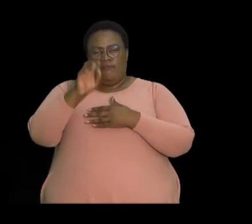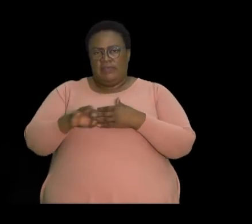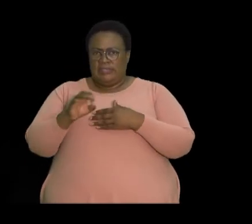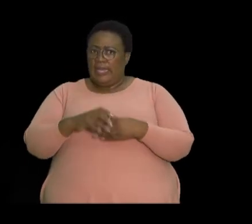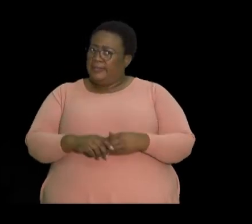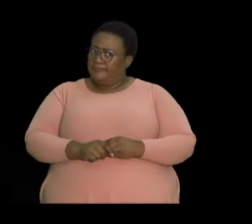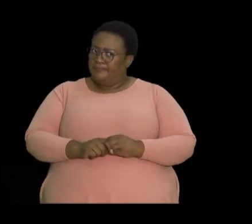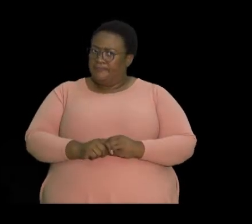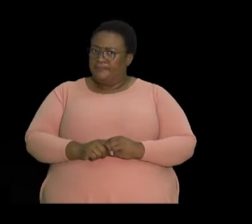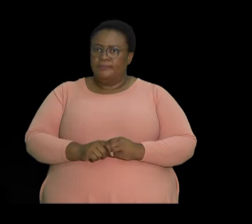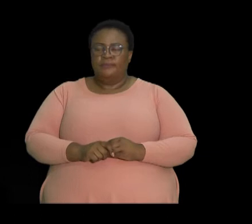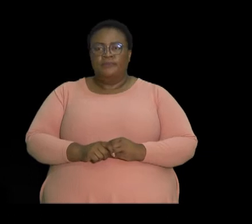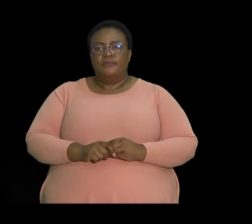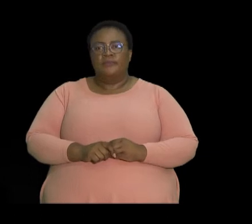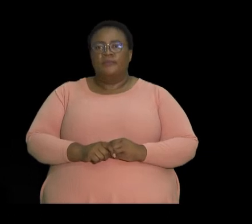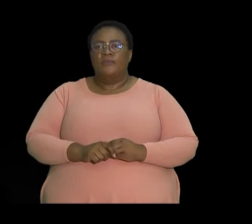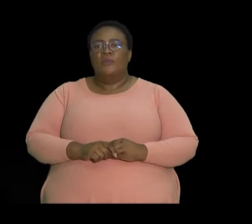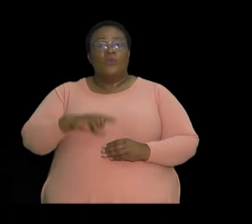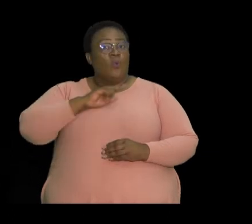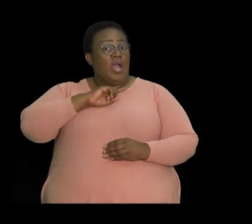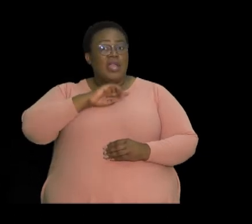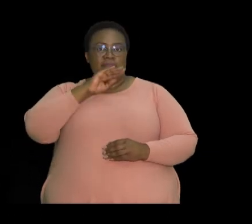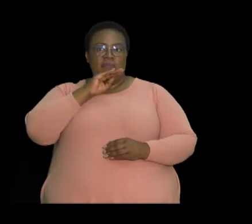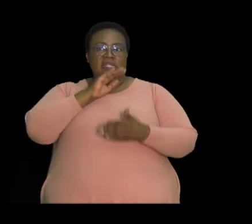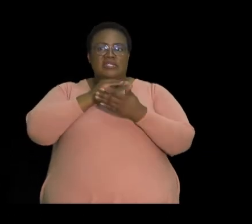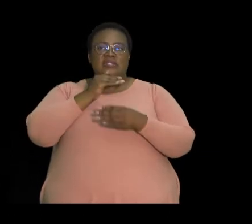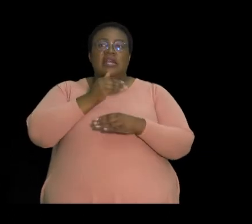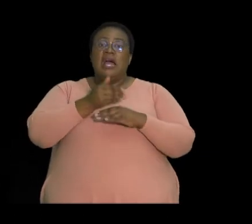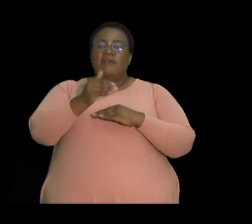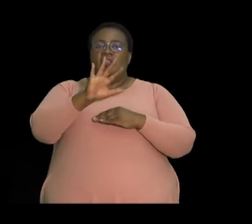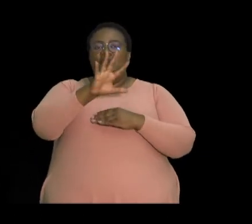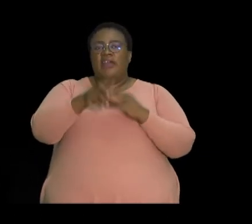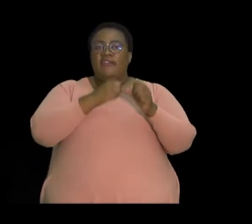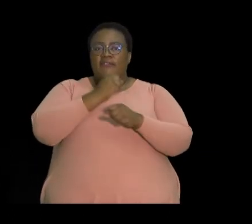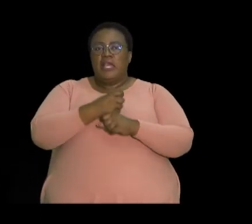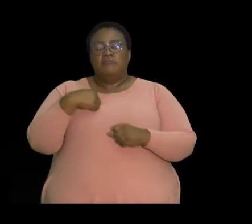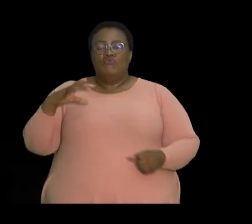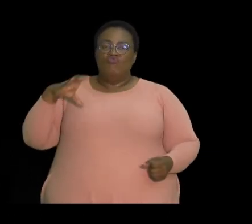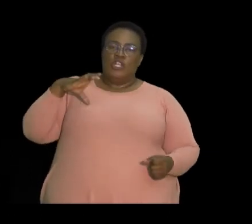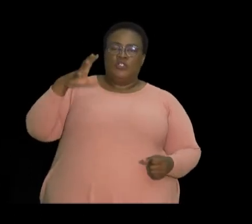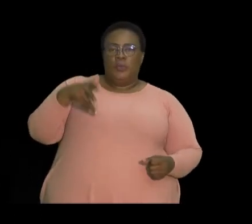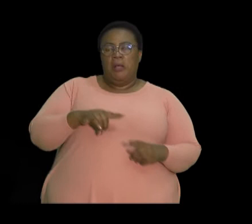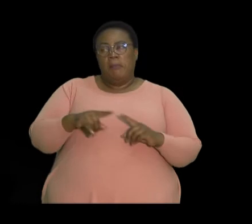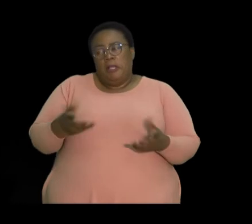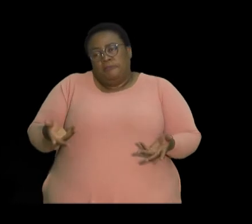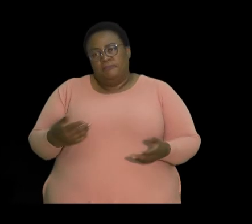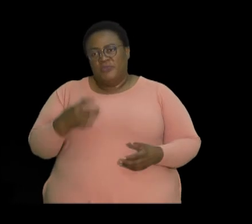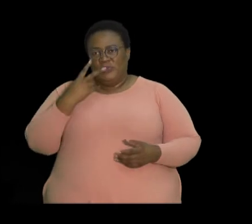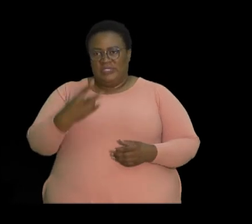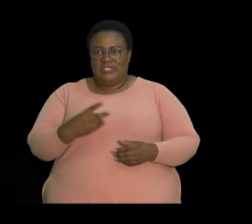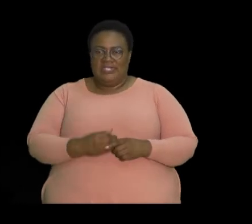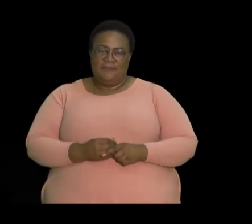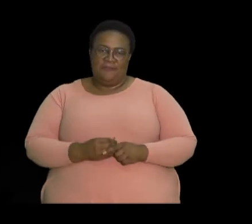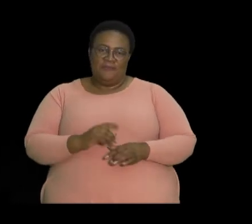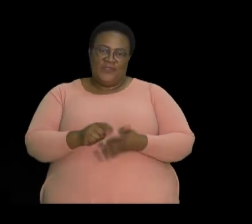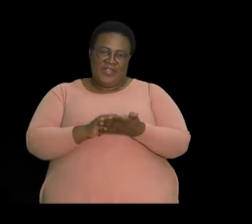annum on my investment, because it means, hey, after 5 years, I might be rich, but we will just see in terms of